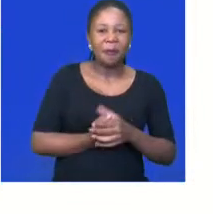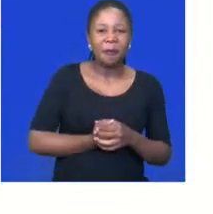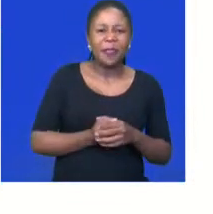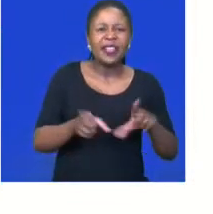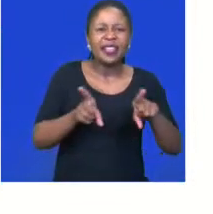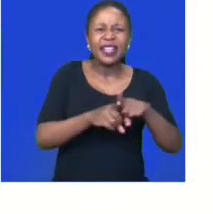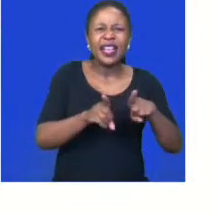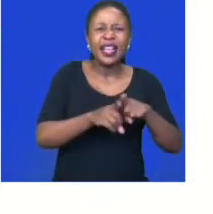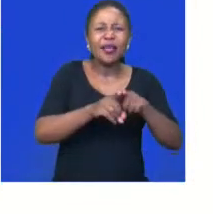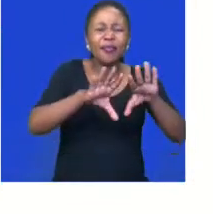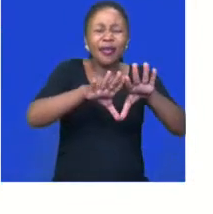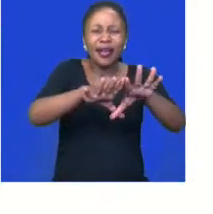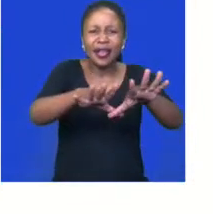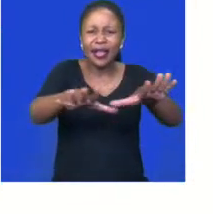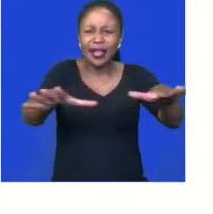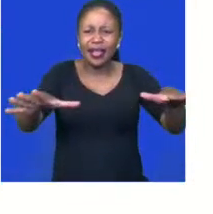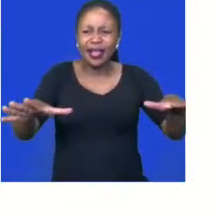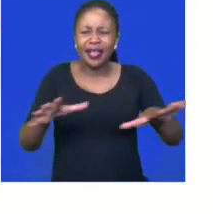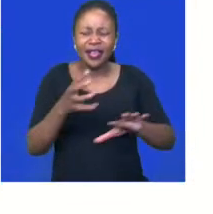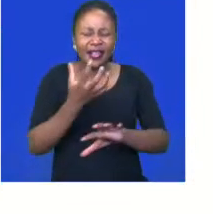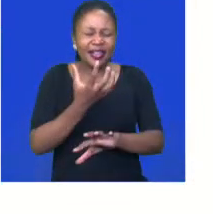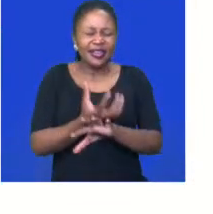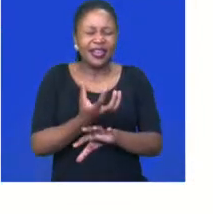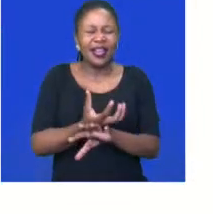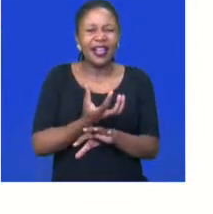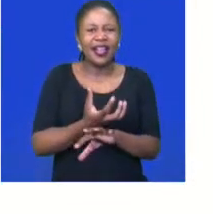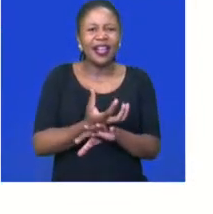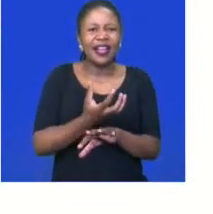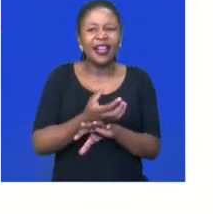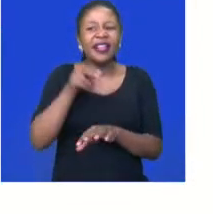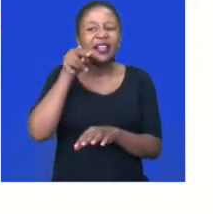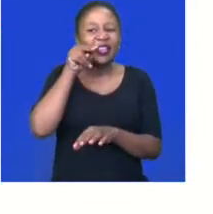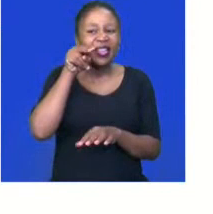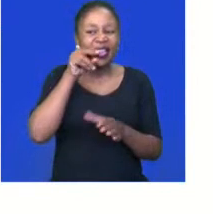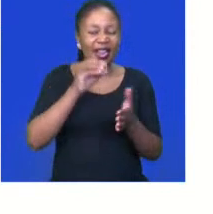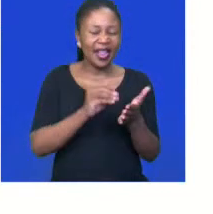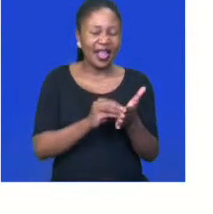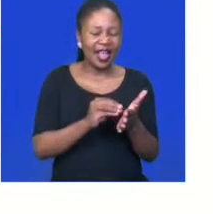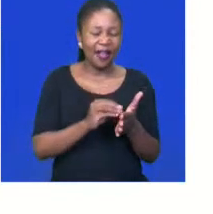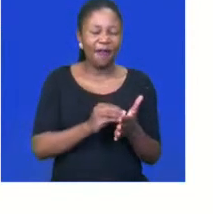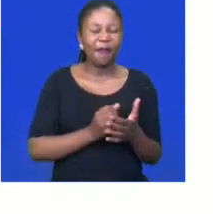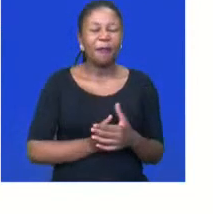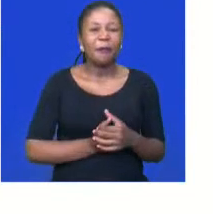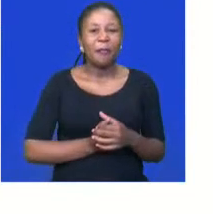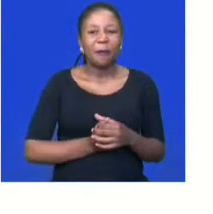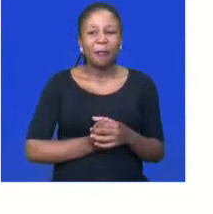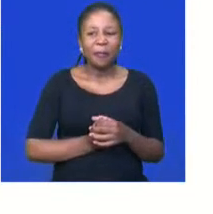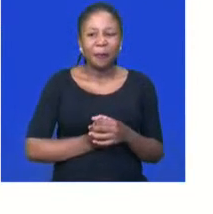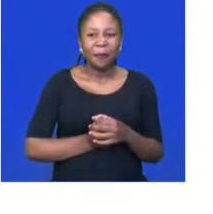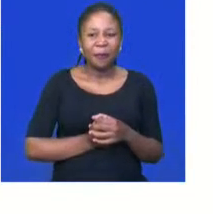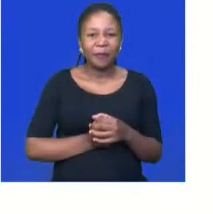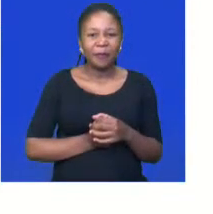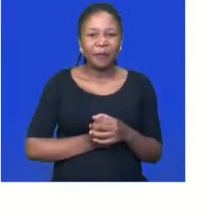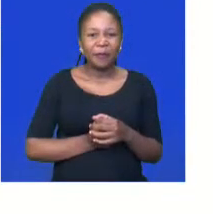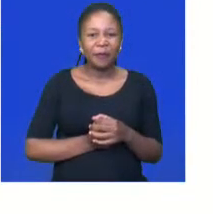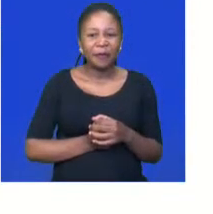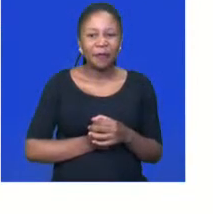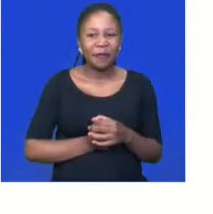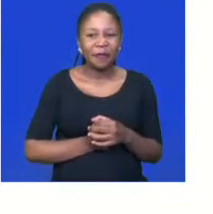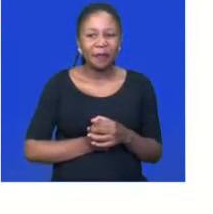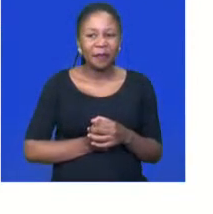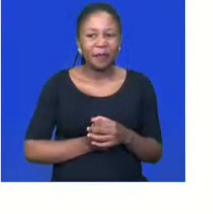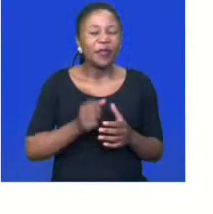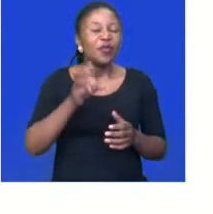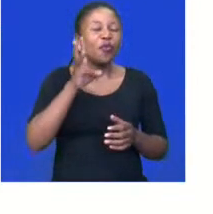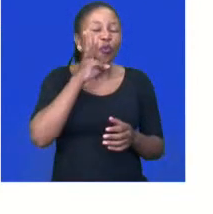appear. And the dry land was what? Earth. The waters,